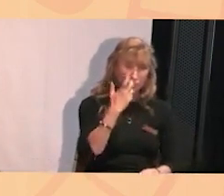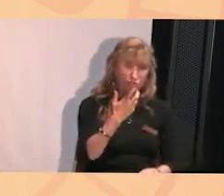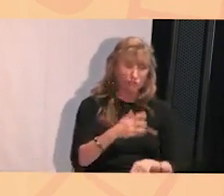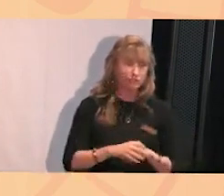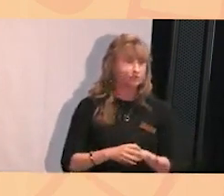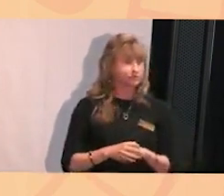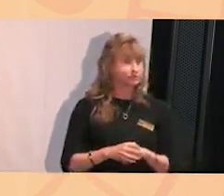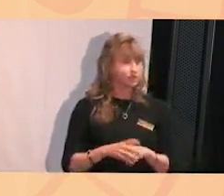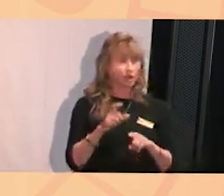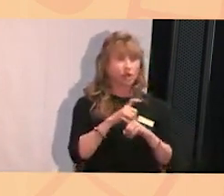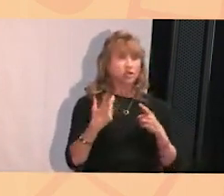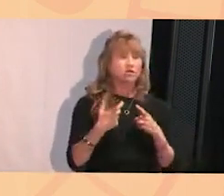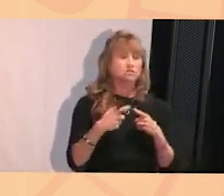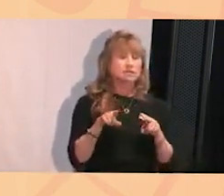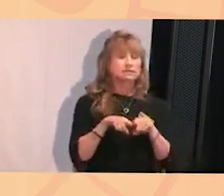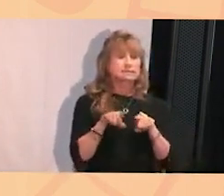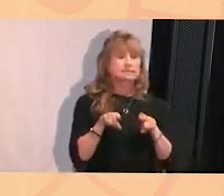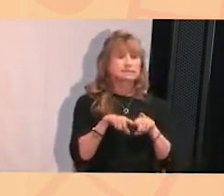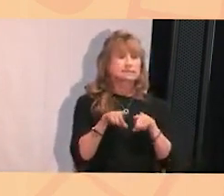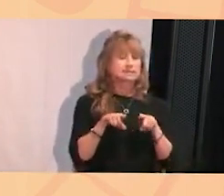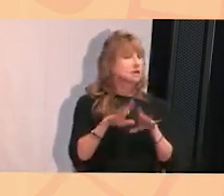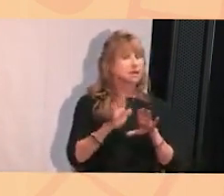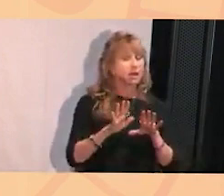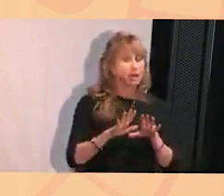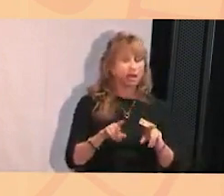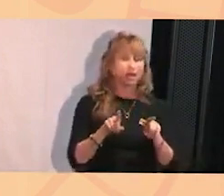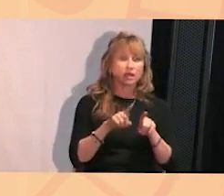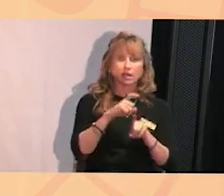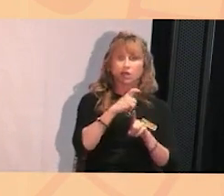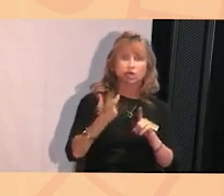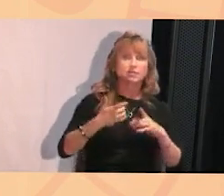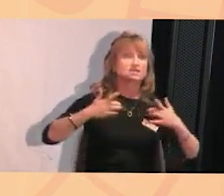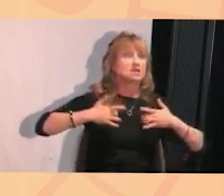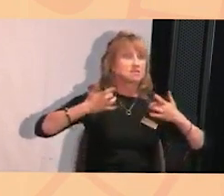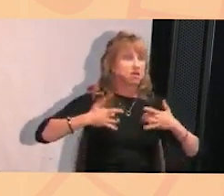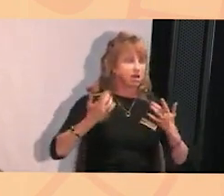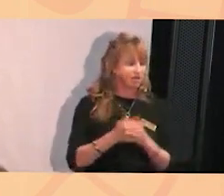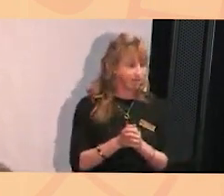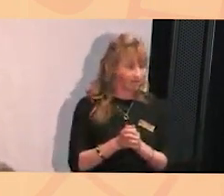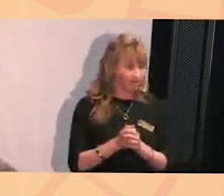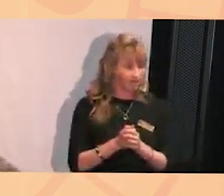is not static, you're not quiet, you're not buried, you know. Culture is alive. It's a time to unite.